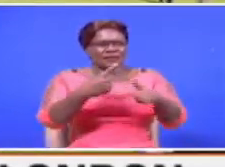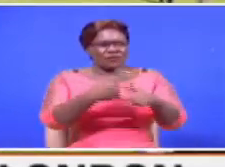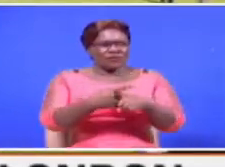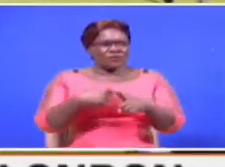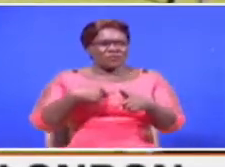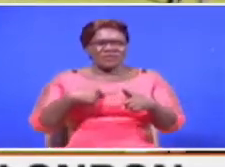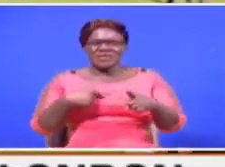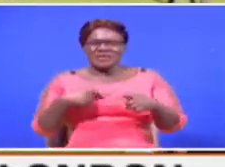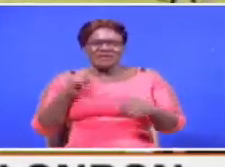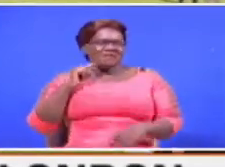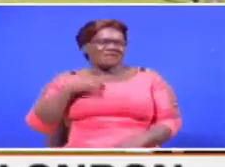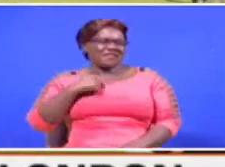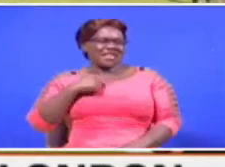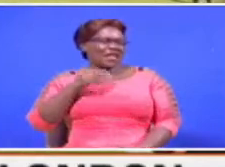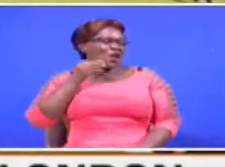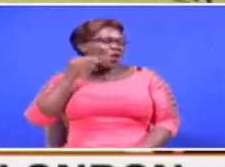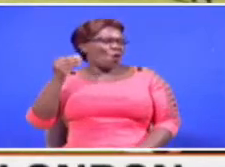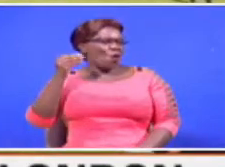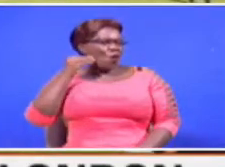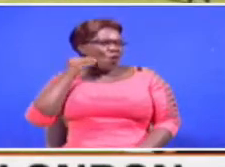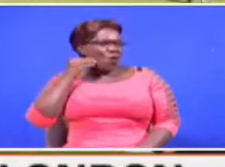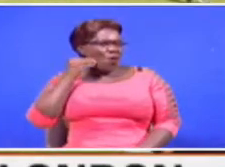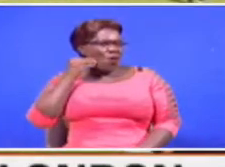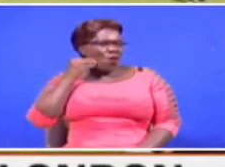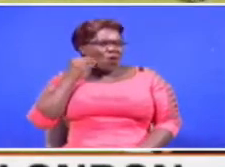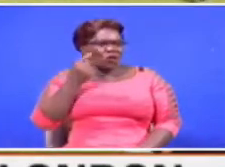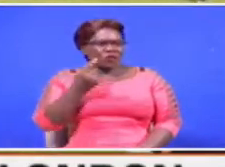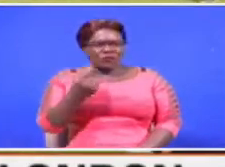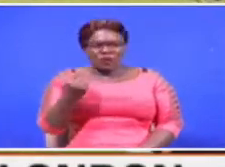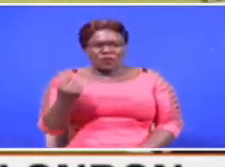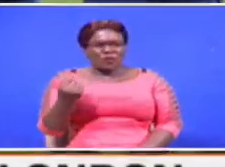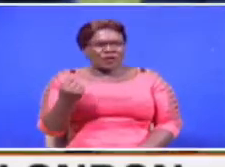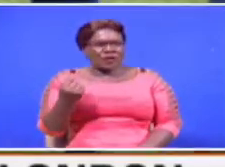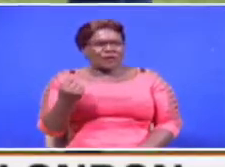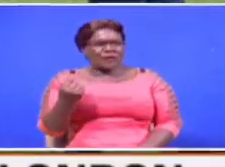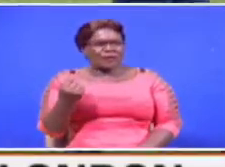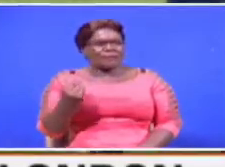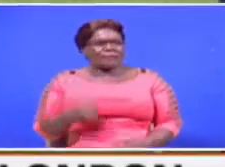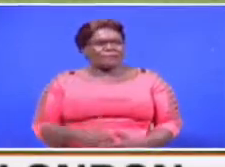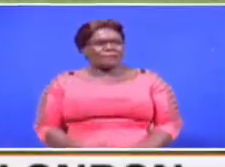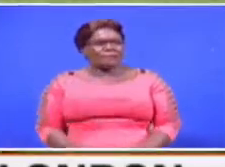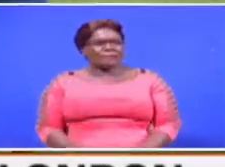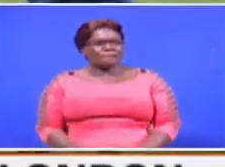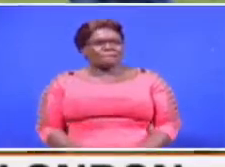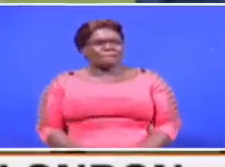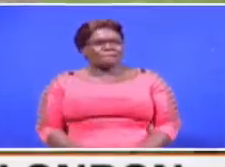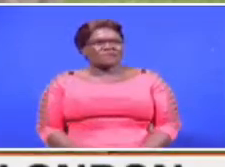Nimesikia niko nyumbani. Kijiko tu wamekosa tu mursik hapa.